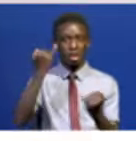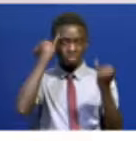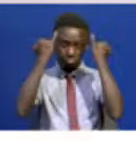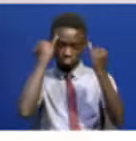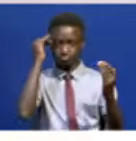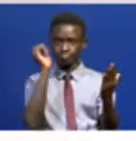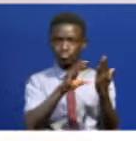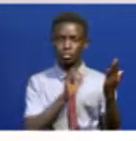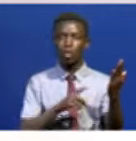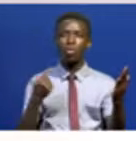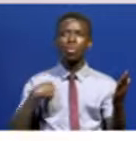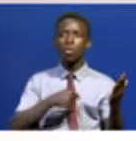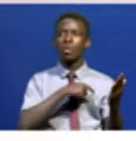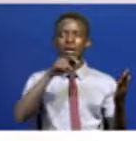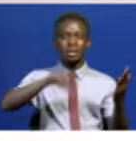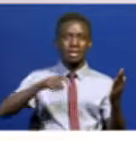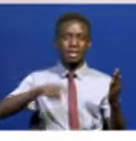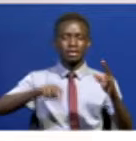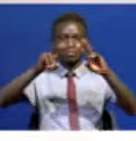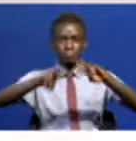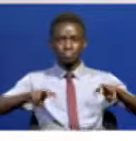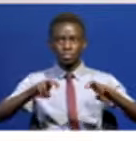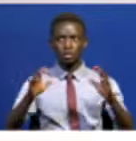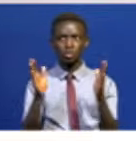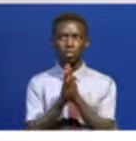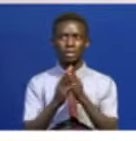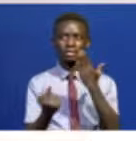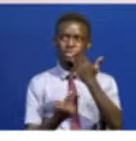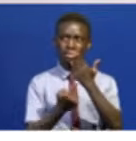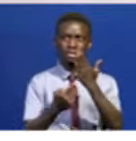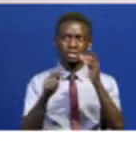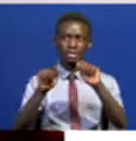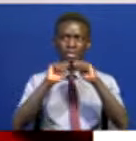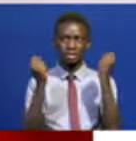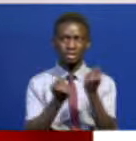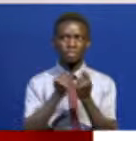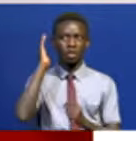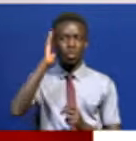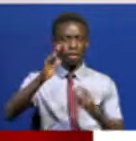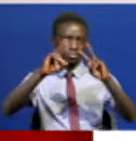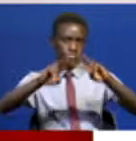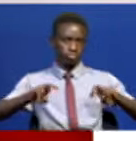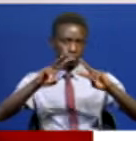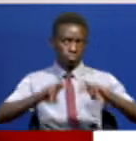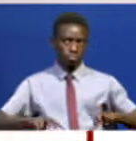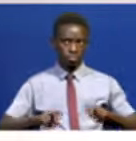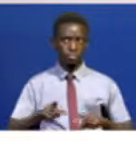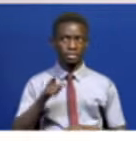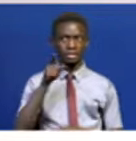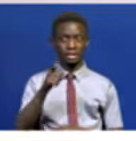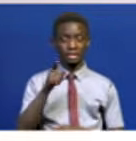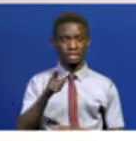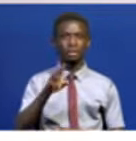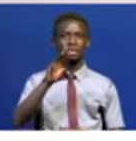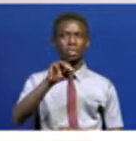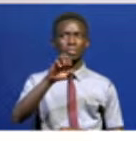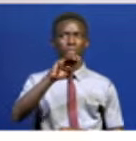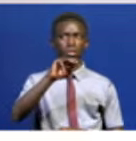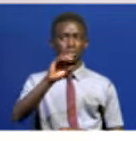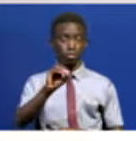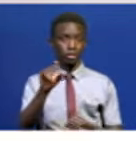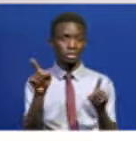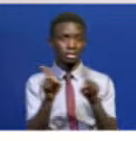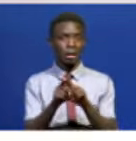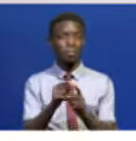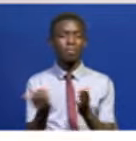to interrogate, and the technical teams will be able to interrogate the memoranda as received. And then